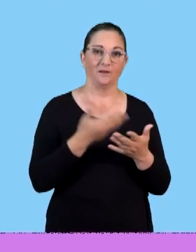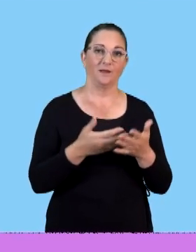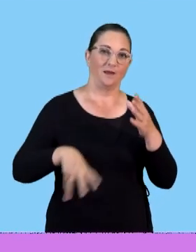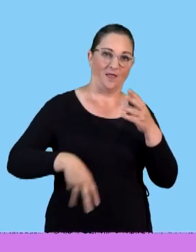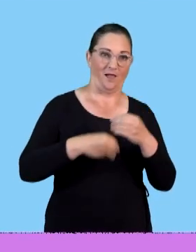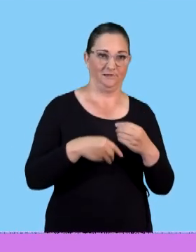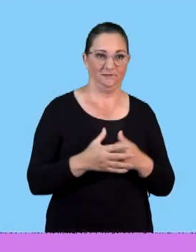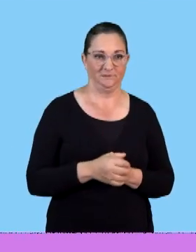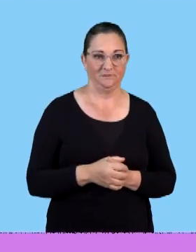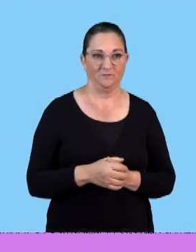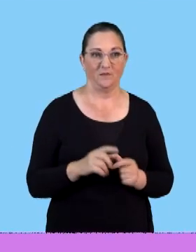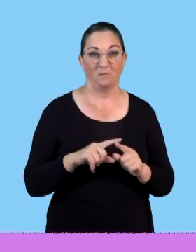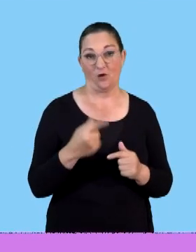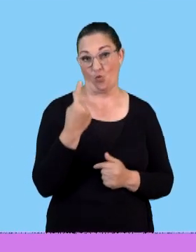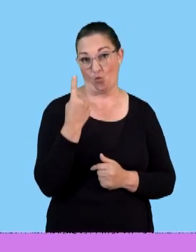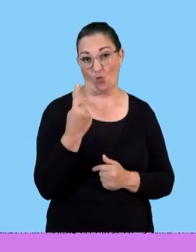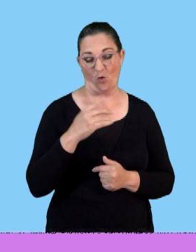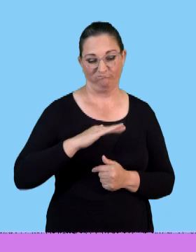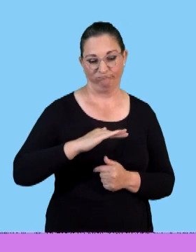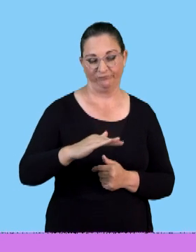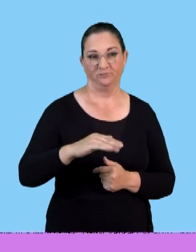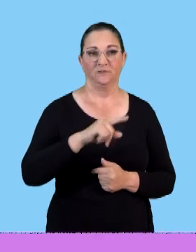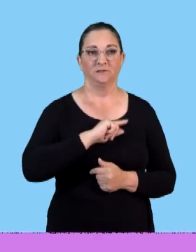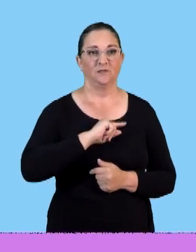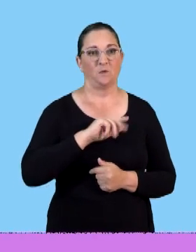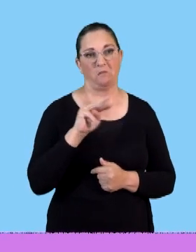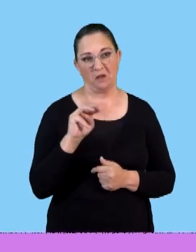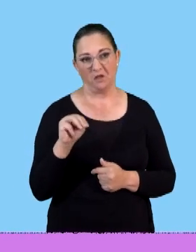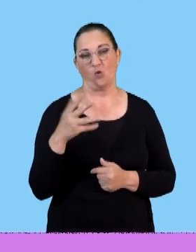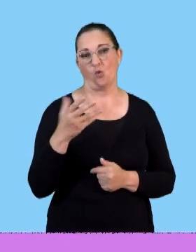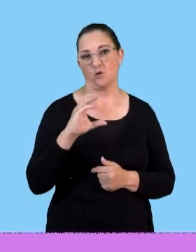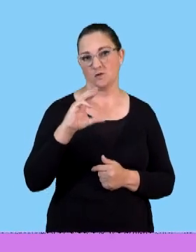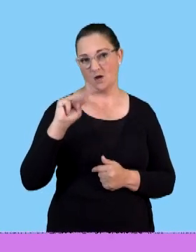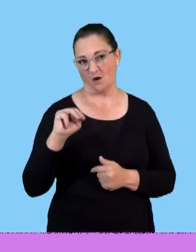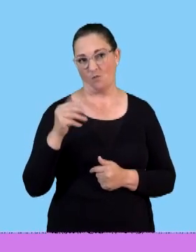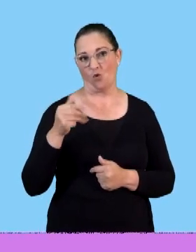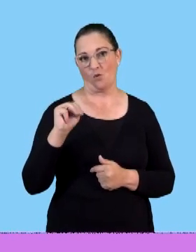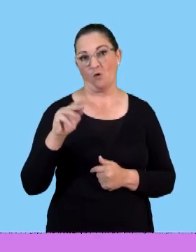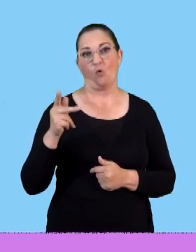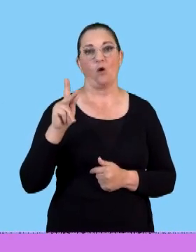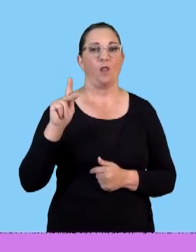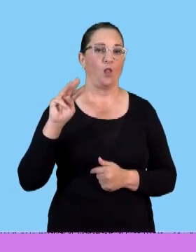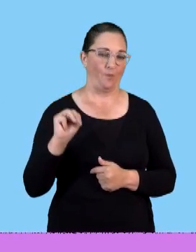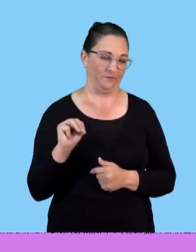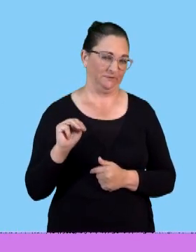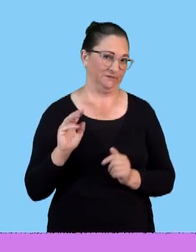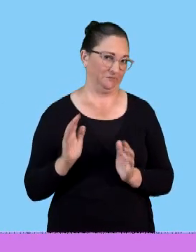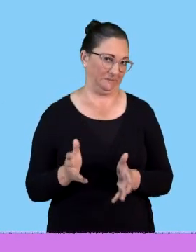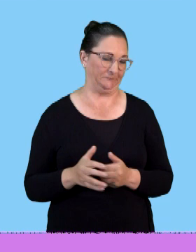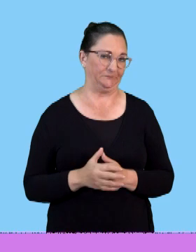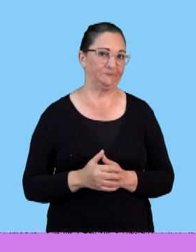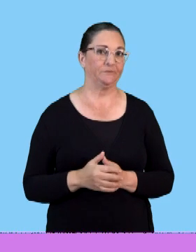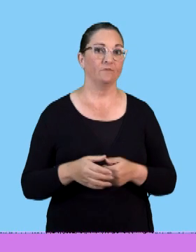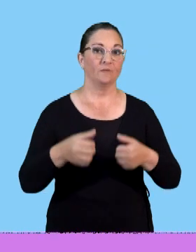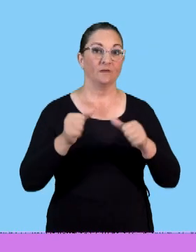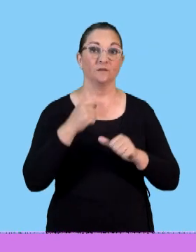a shape. Then, since it's one-dimensional, we keep it as millimeters, centimeters, meters, or kilometers.